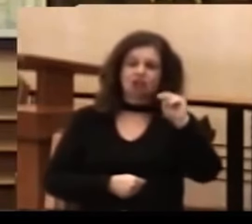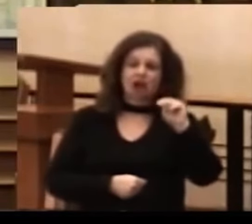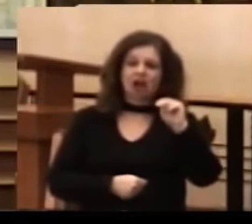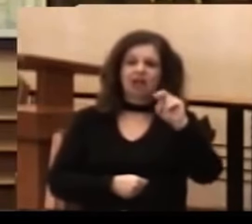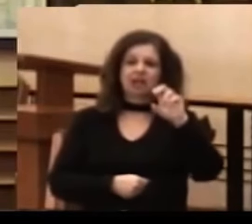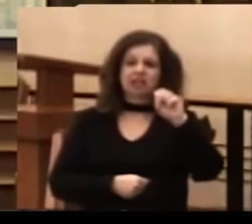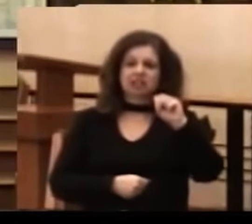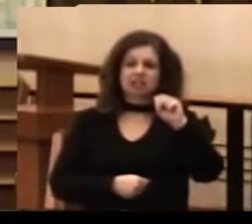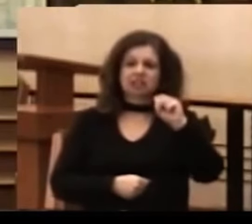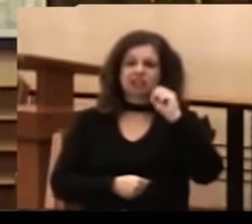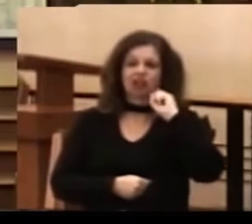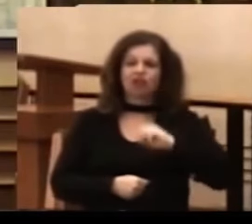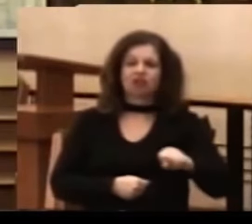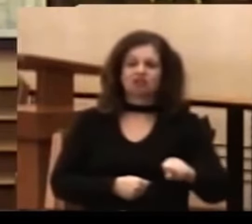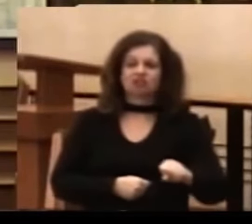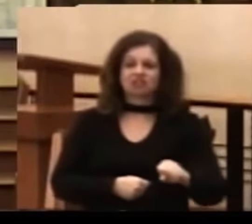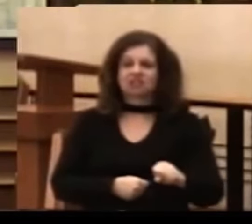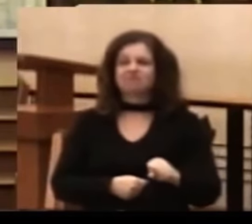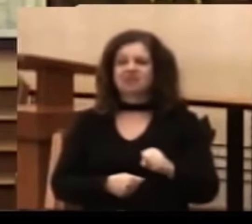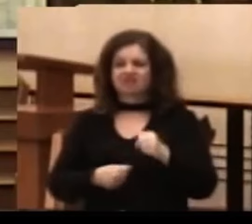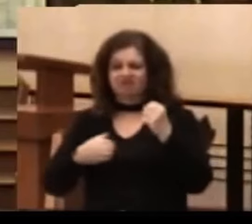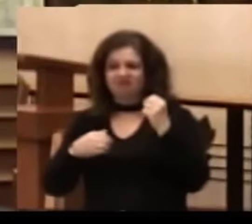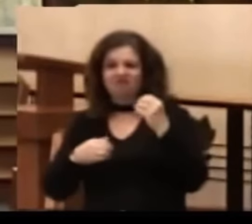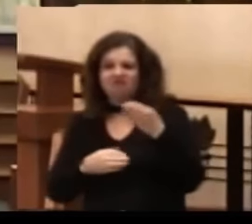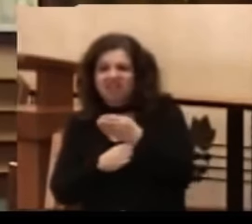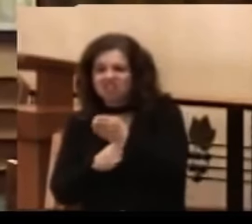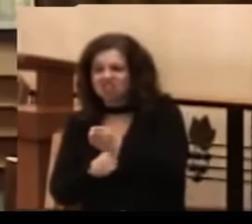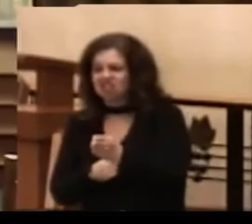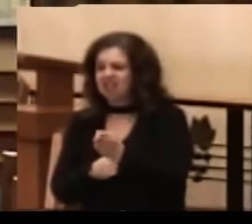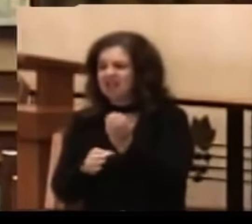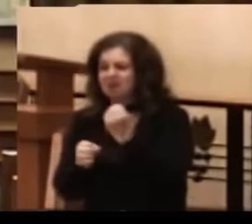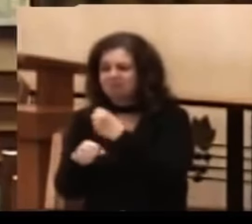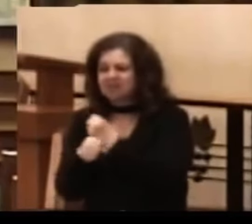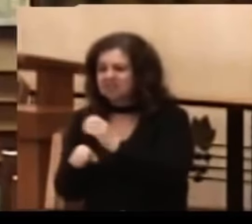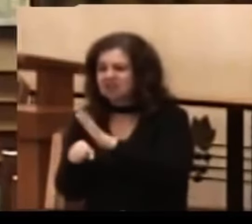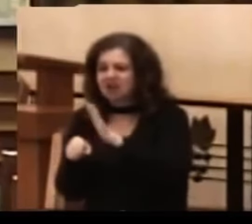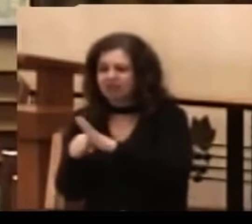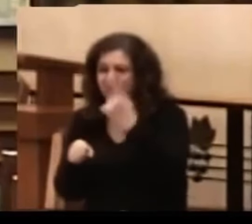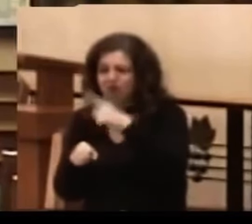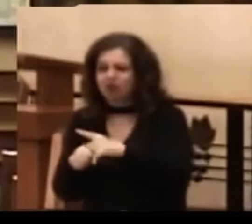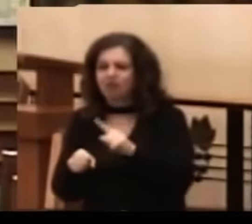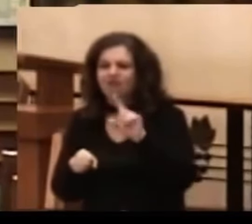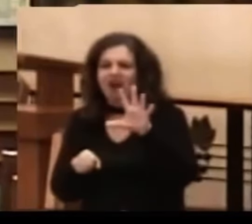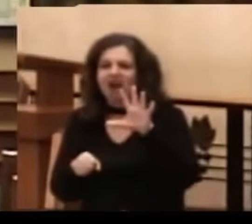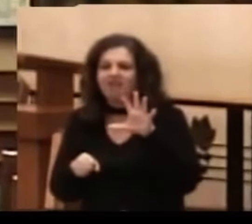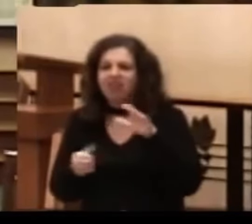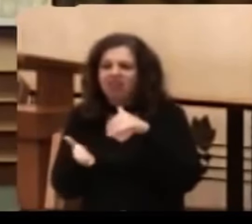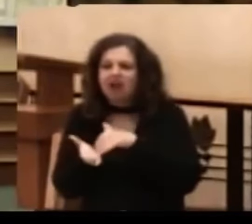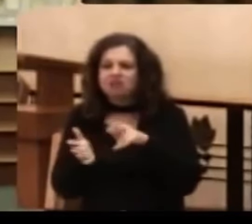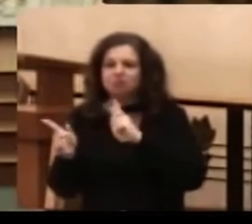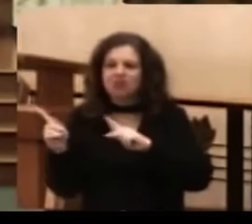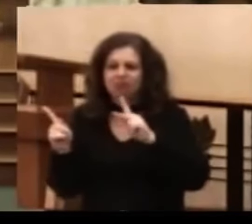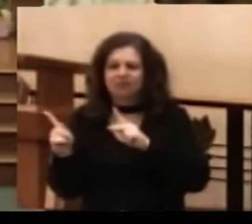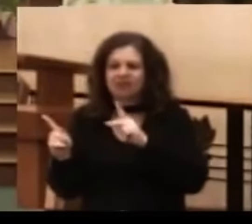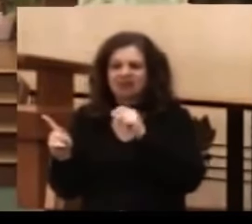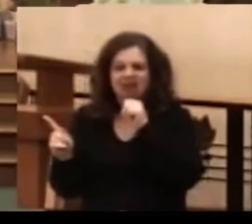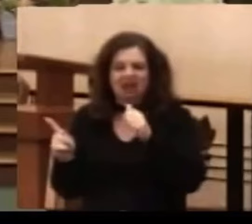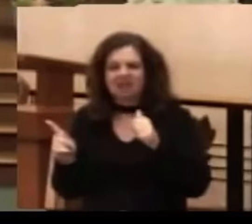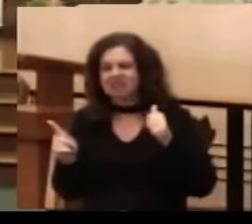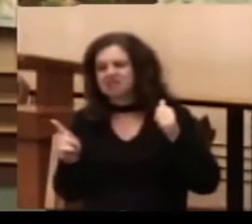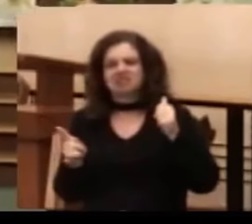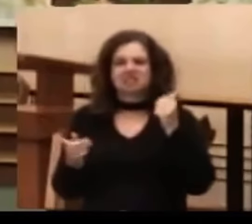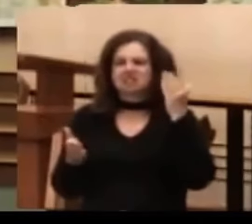for the whole 5,000. Ain't no virus going to keep Jesus back. Ooh, can I get a Honolulu to